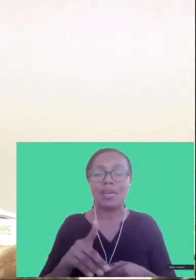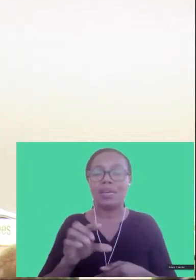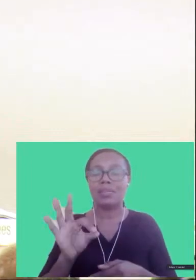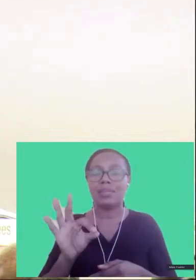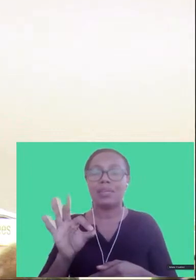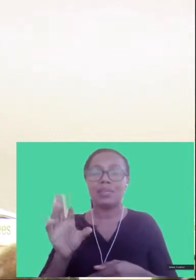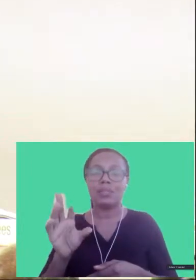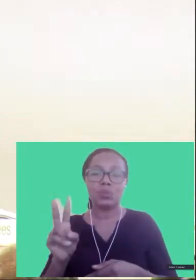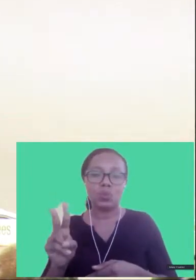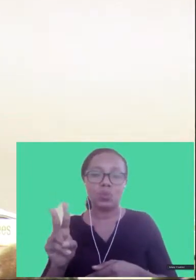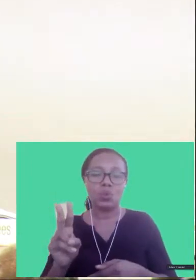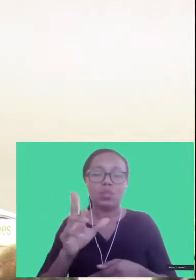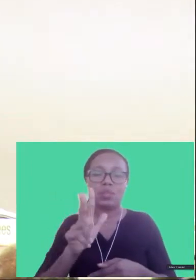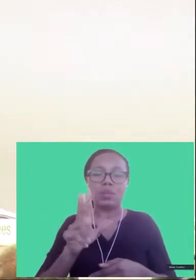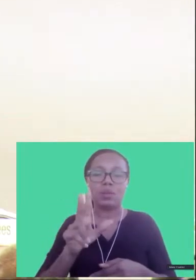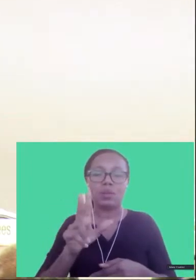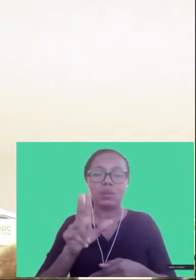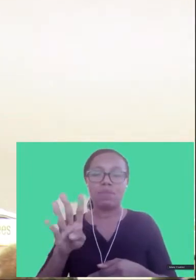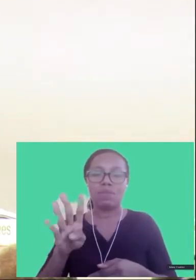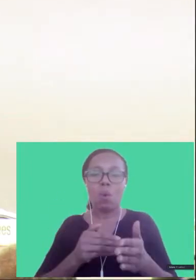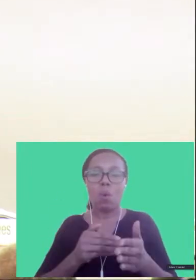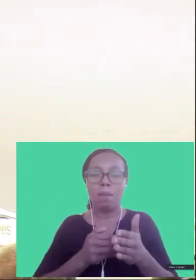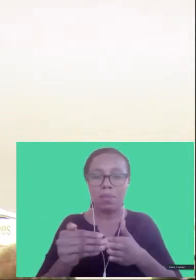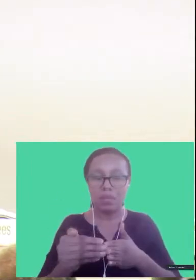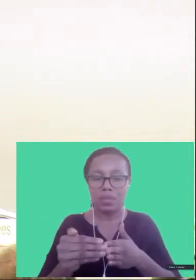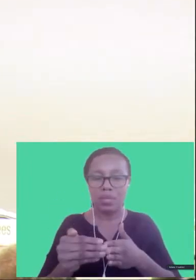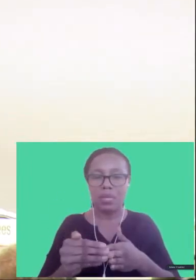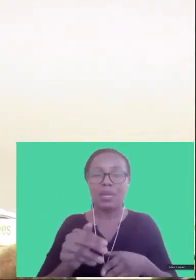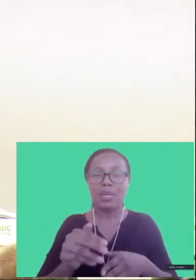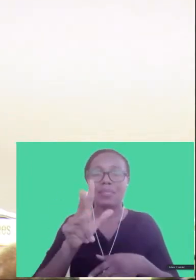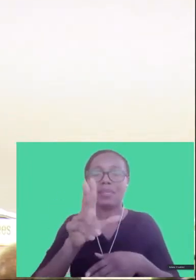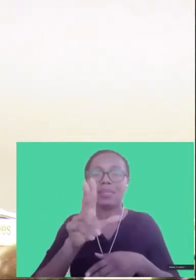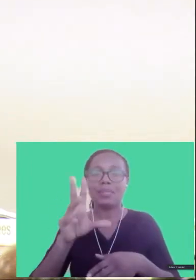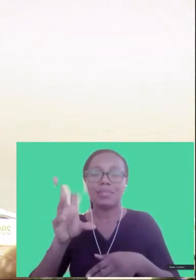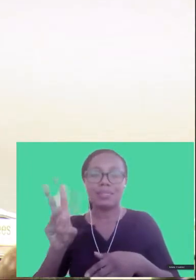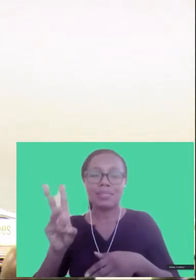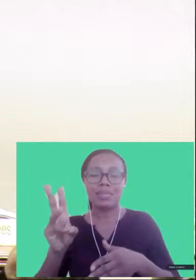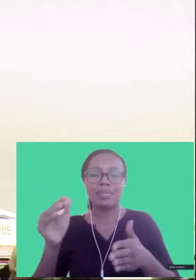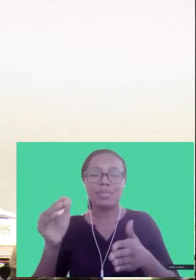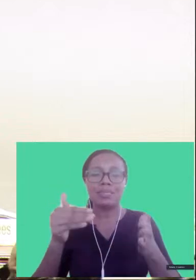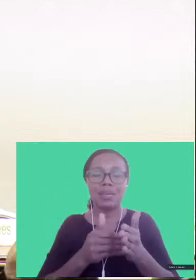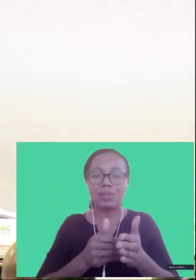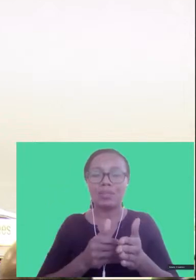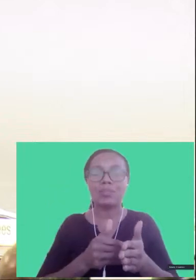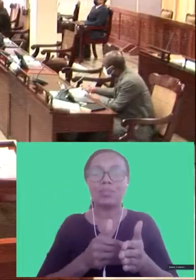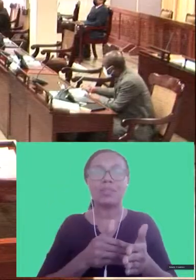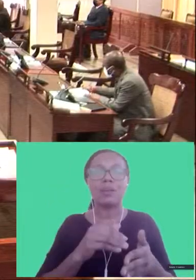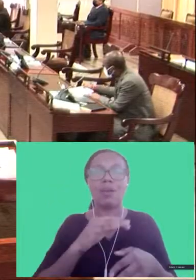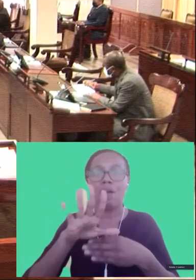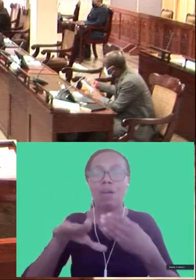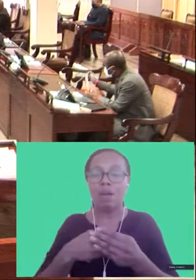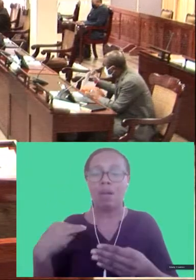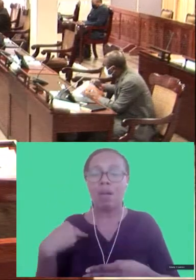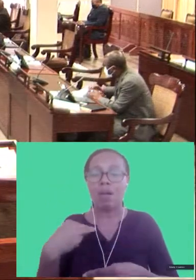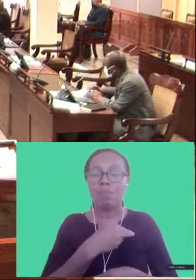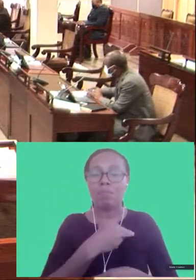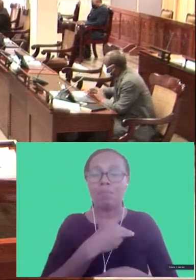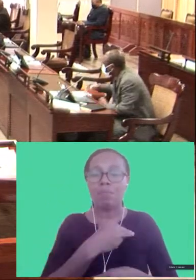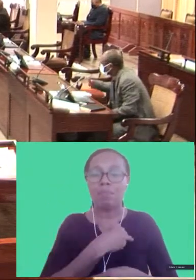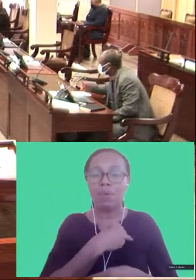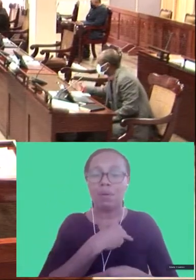36,836 stand part. All honourable members in favor, please say aye. Those against, please say nay. Methinks the ayes have it.